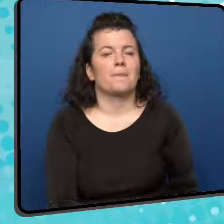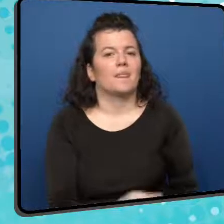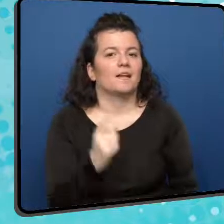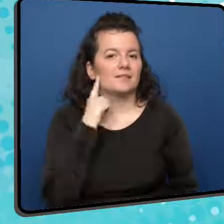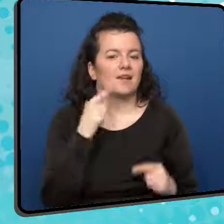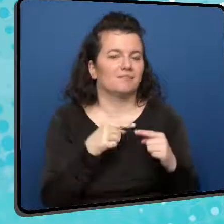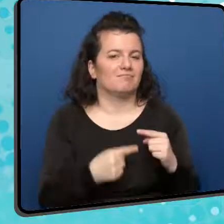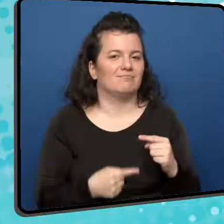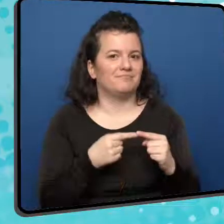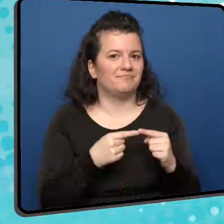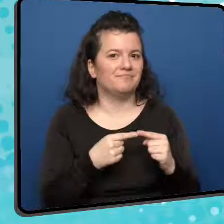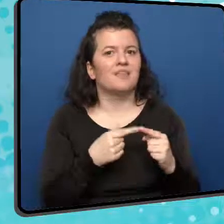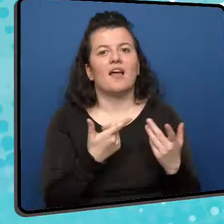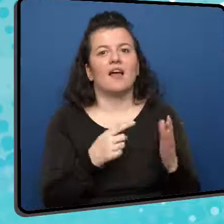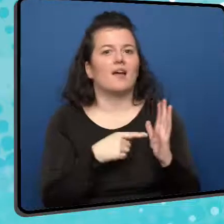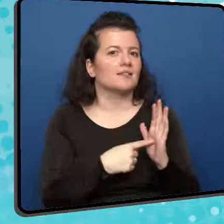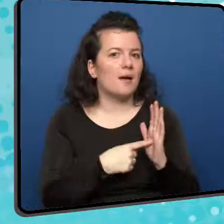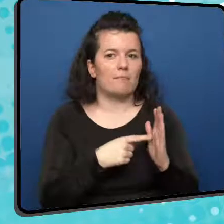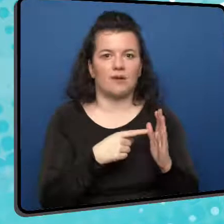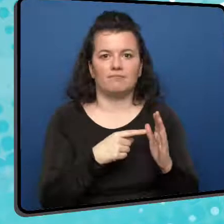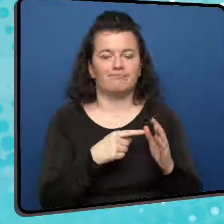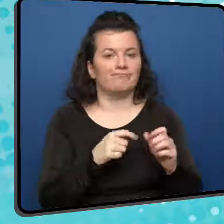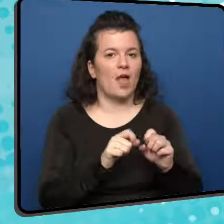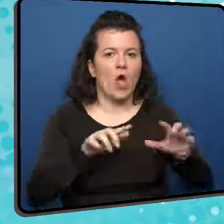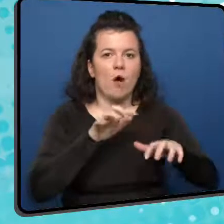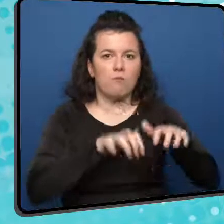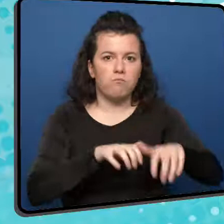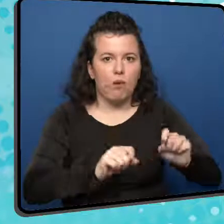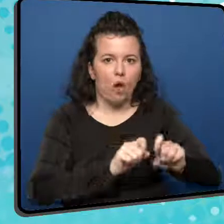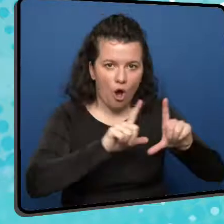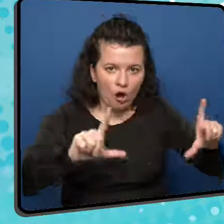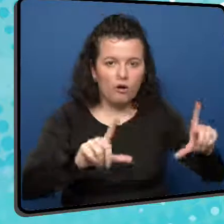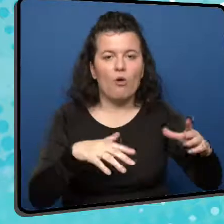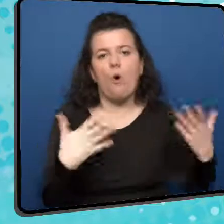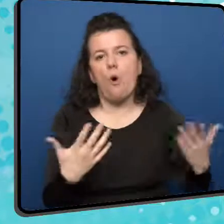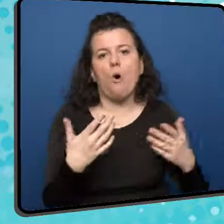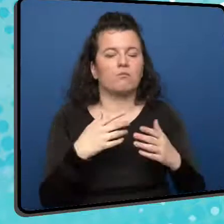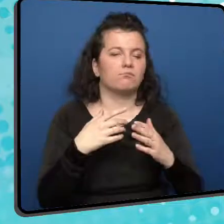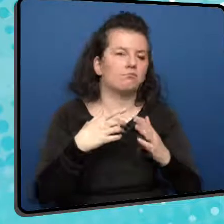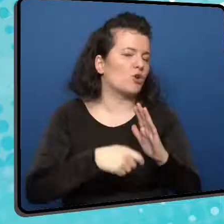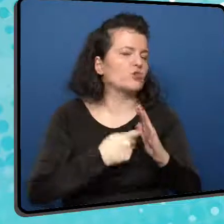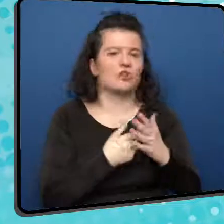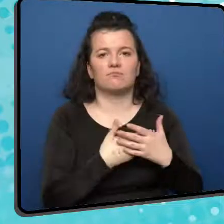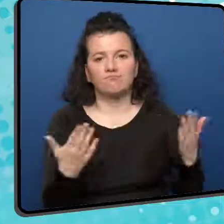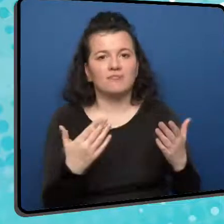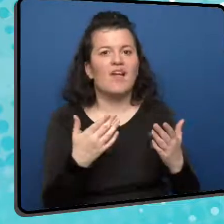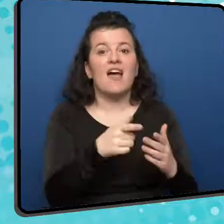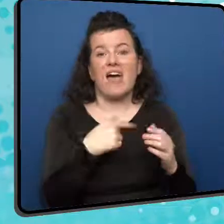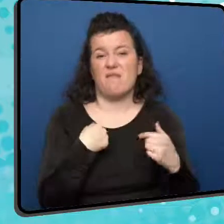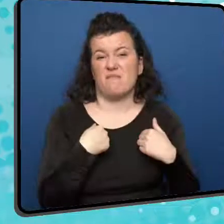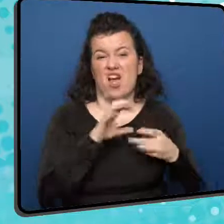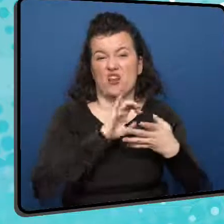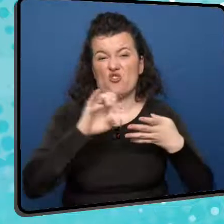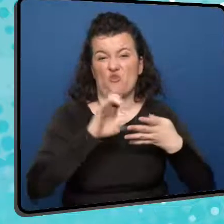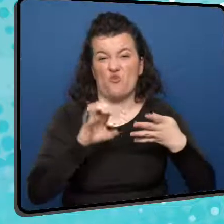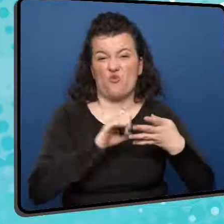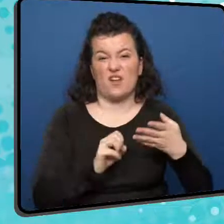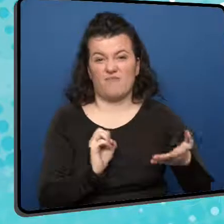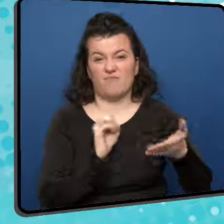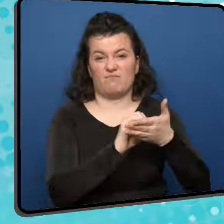blog post which I'm writing. So I put my code over there, broader audience, if they want to get any benefit out